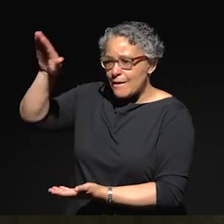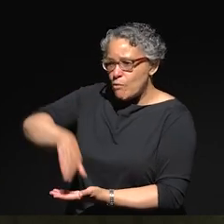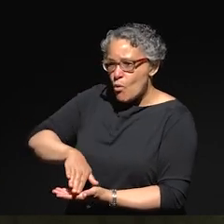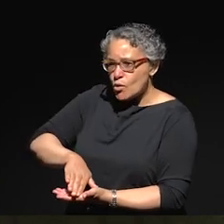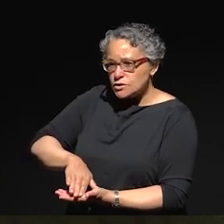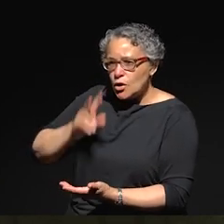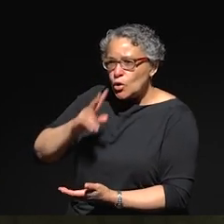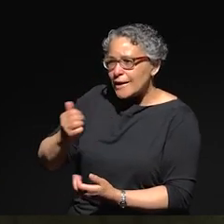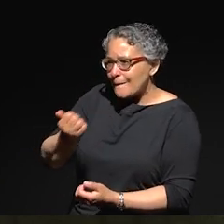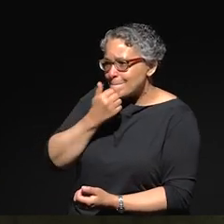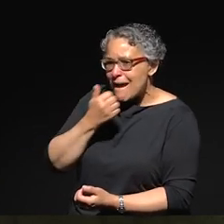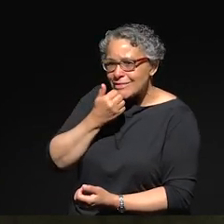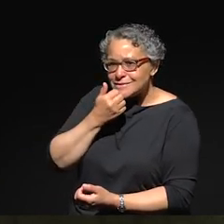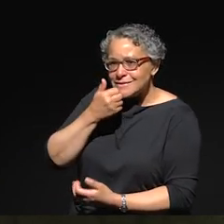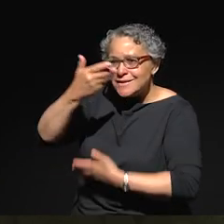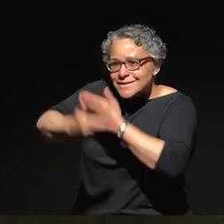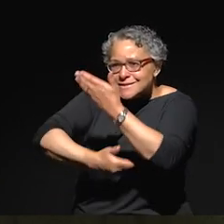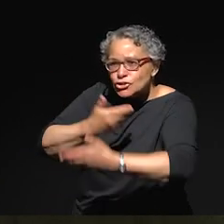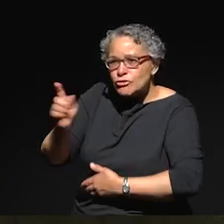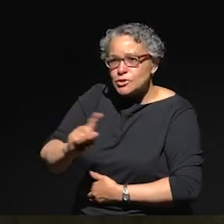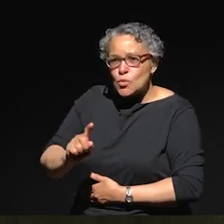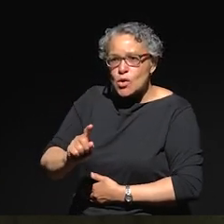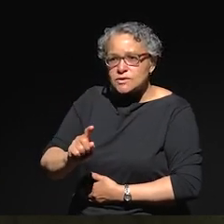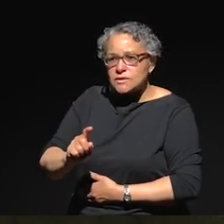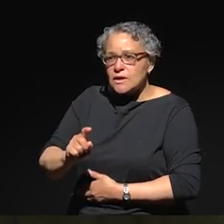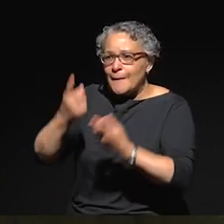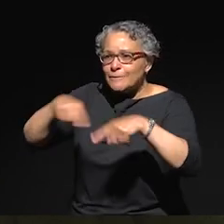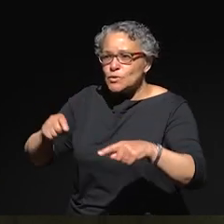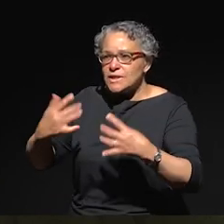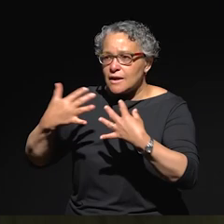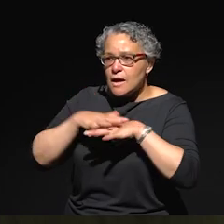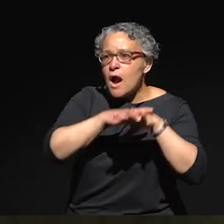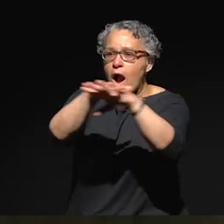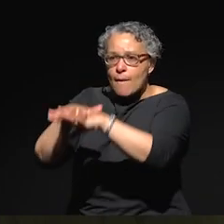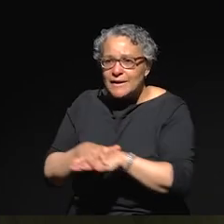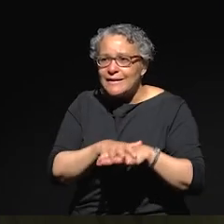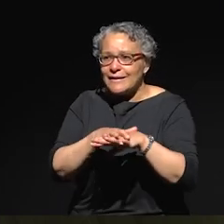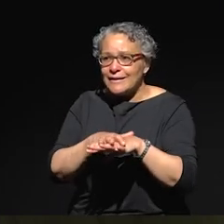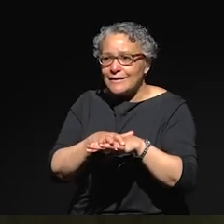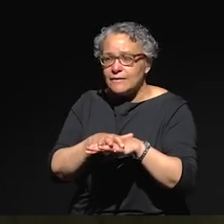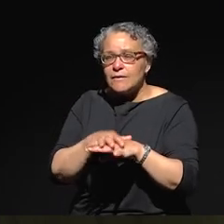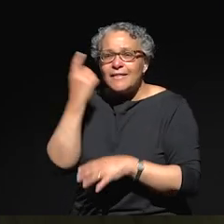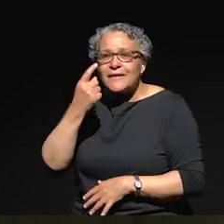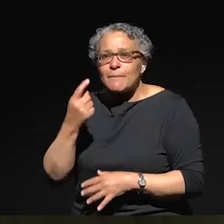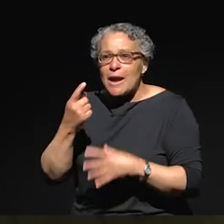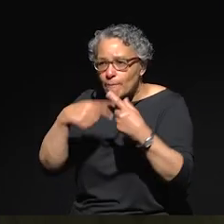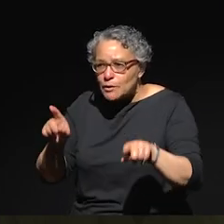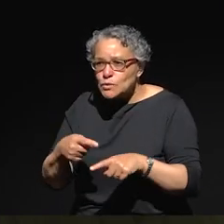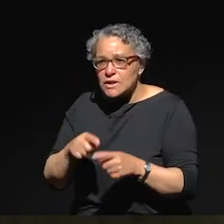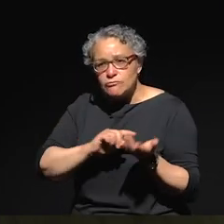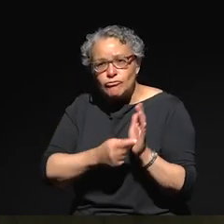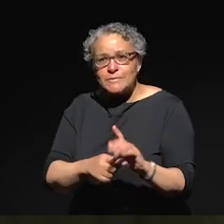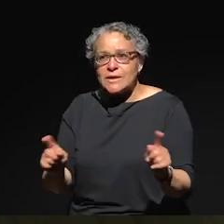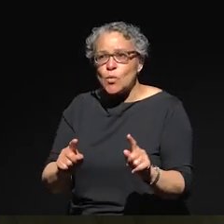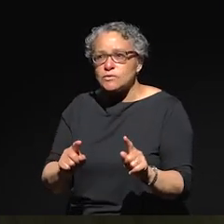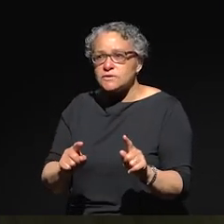mathematical description of the harmony of music. And that again goes back to the idea of music as representing the order of